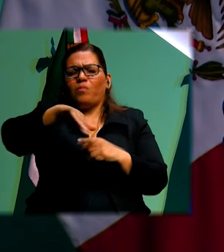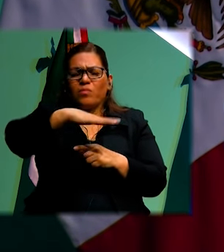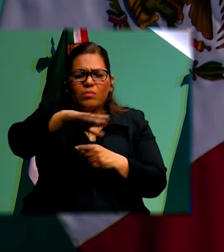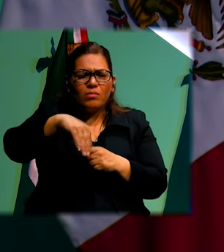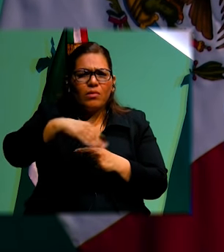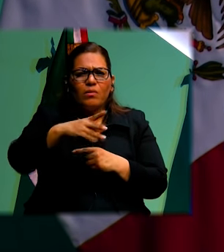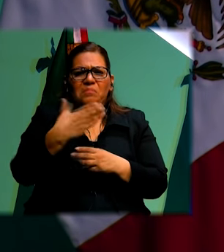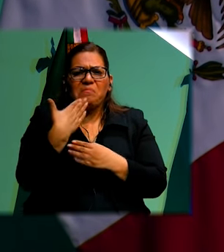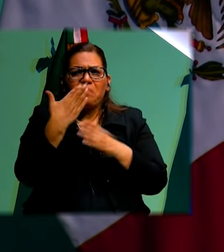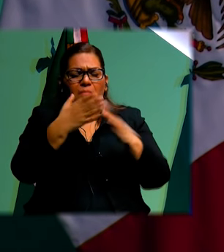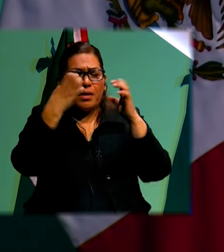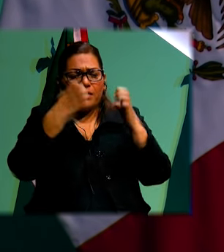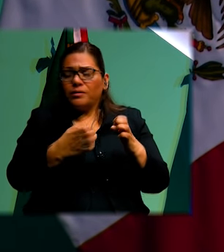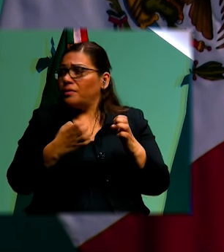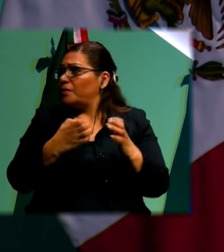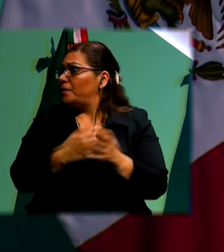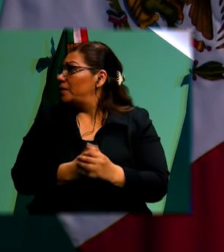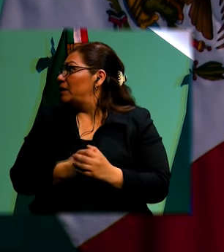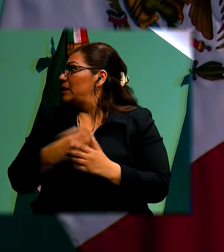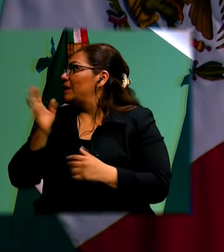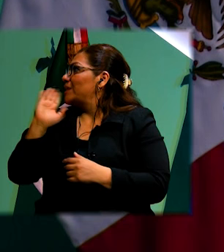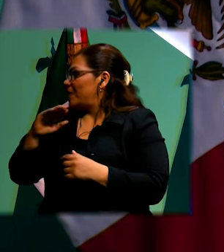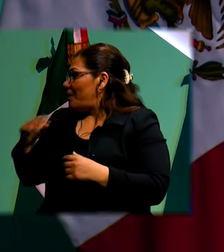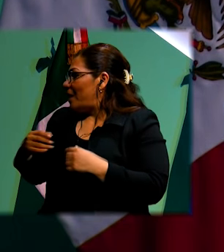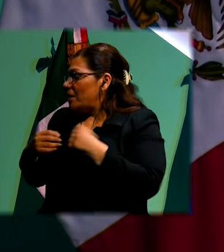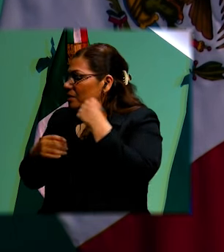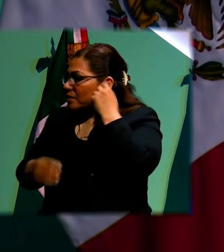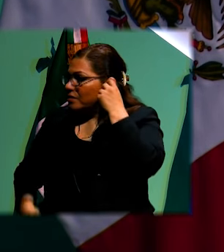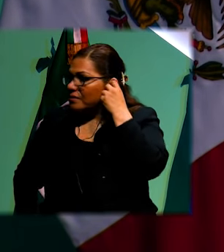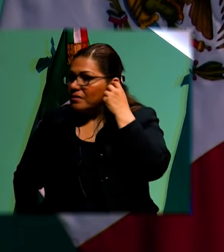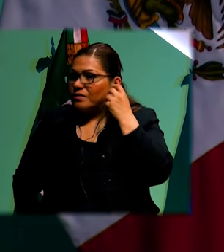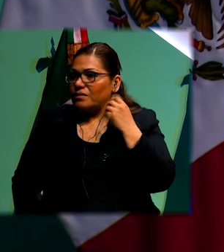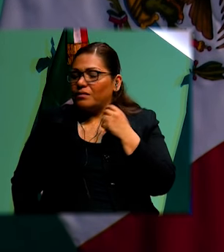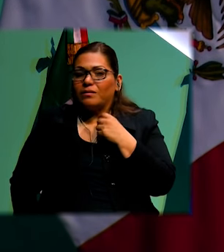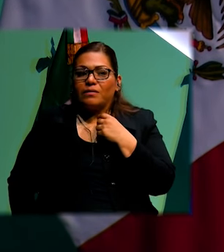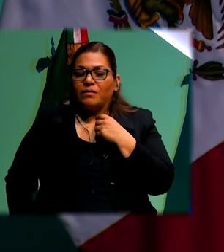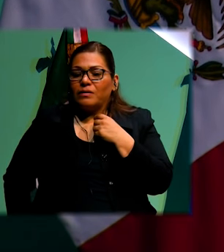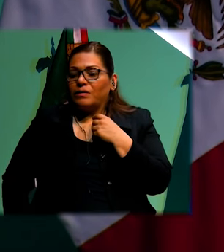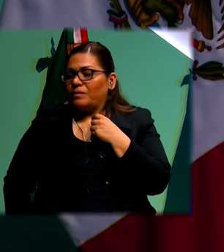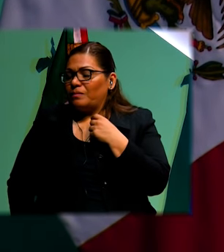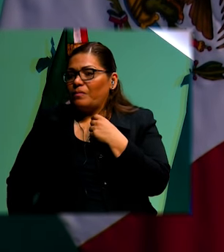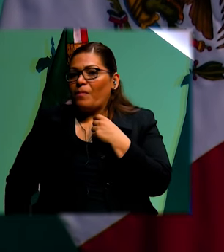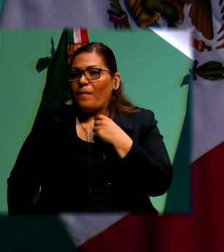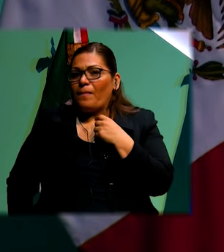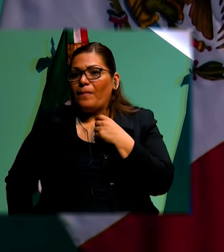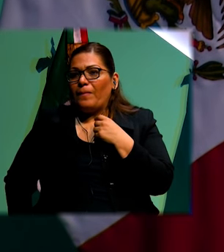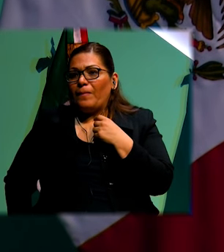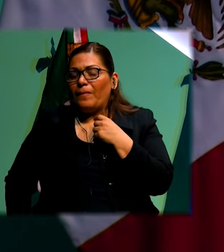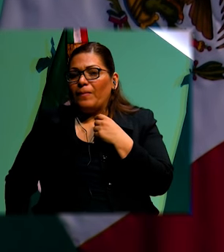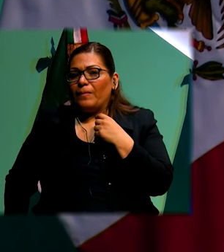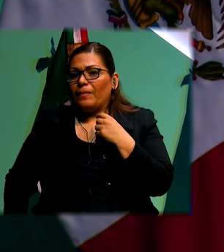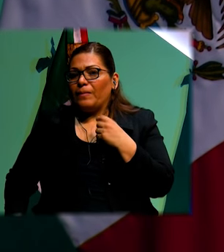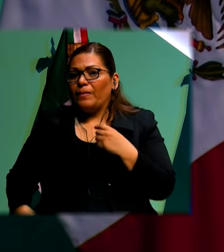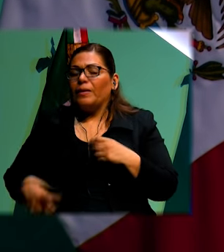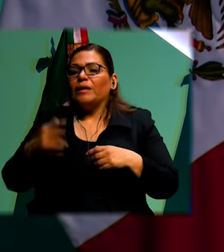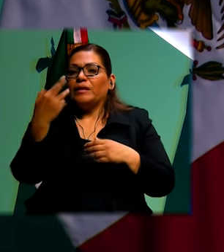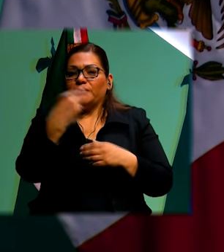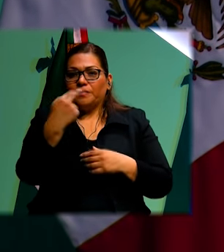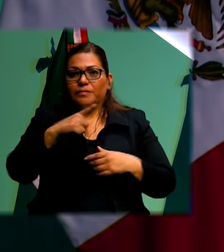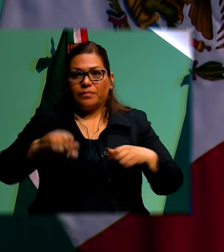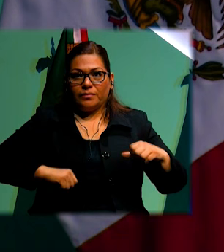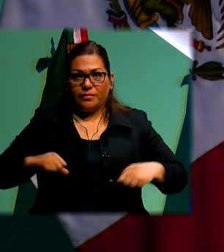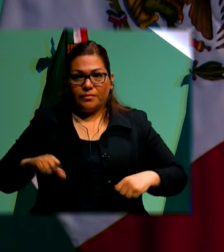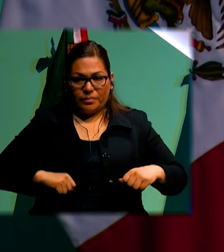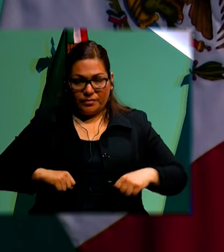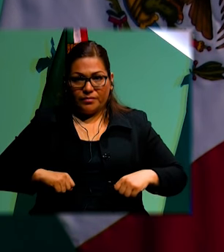ideas on the table. And to start to be activists about them, to find the places